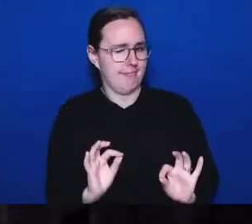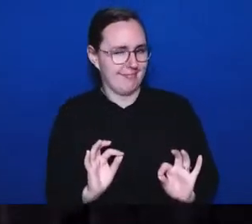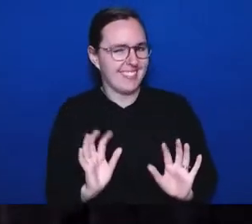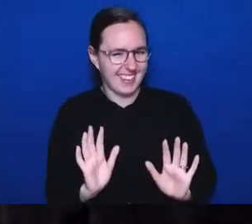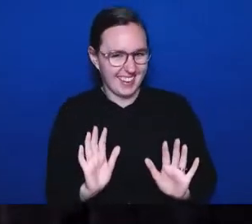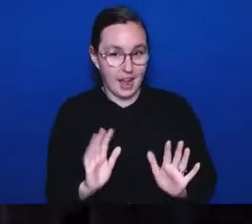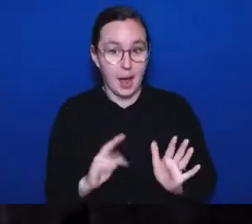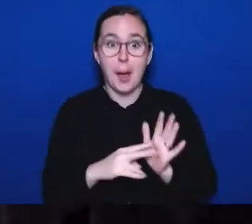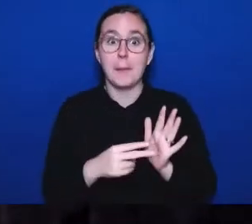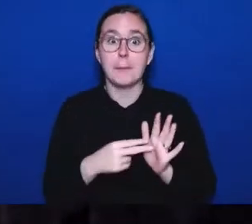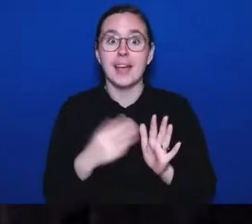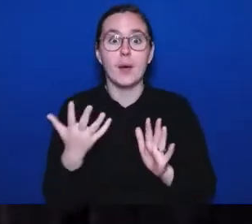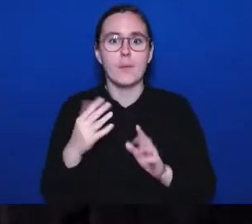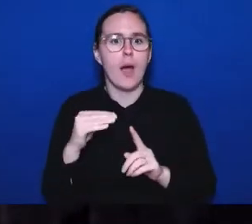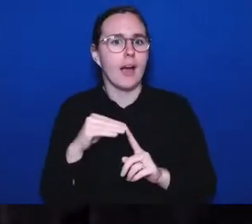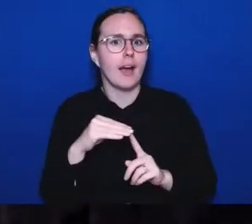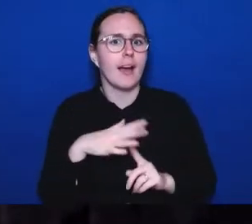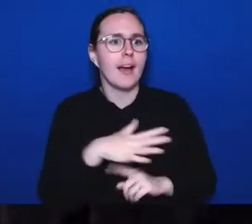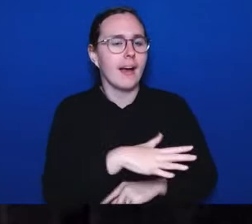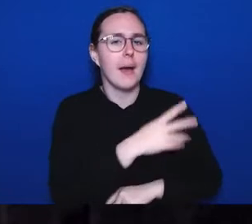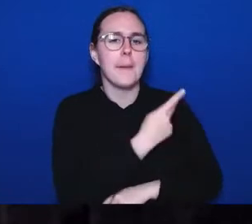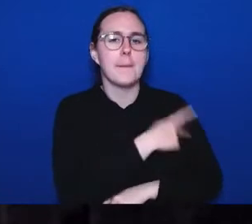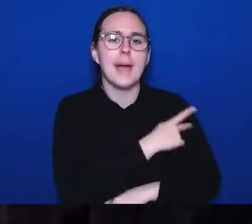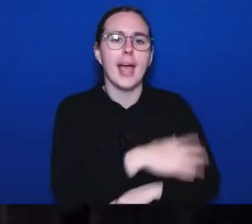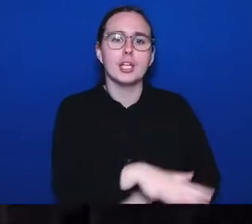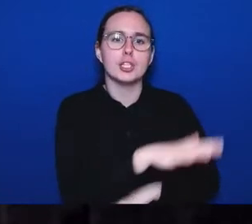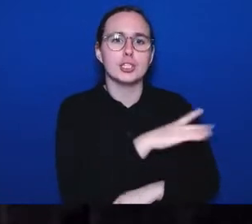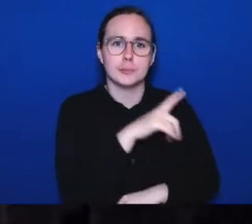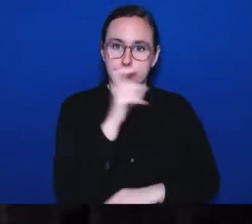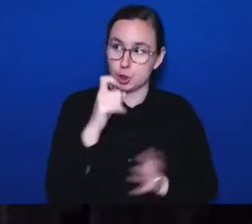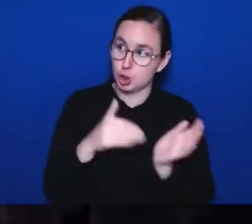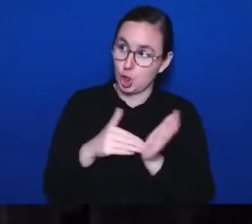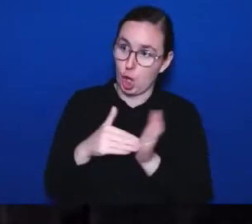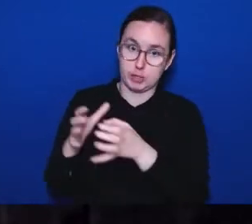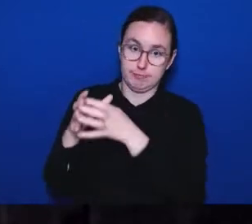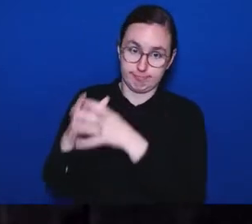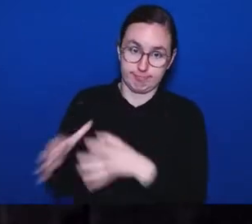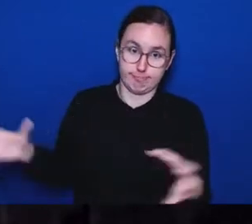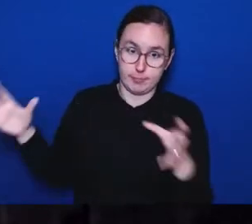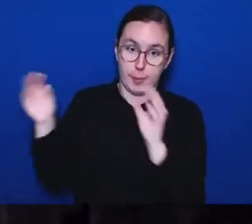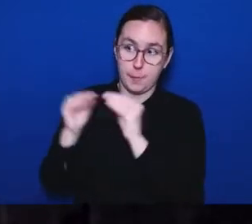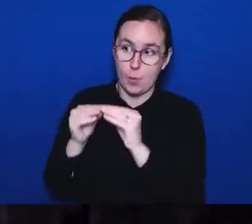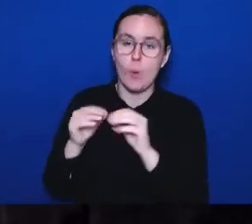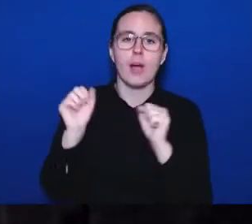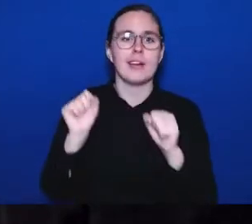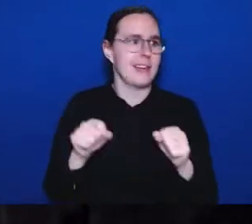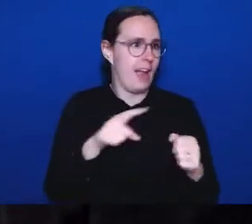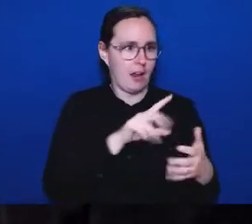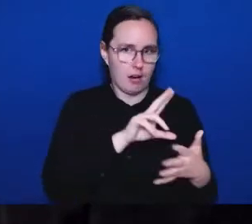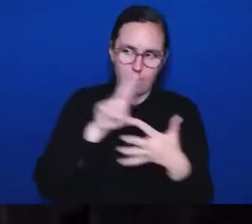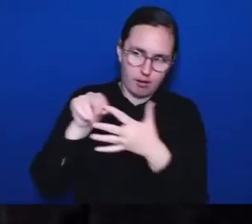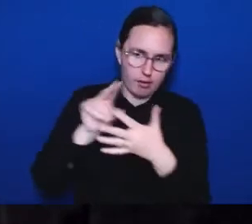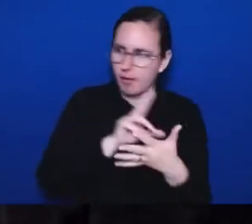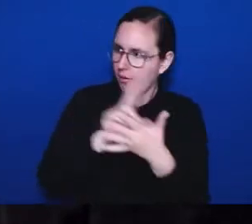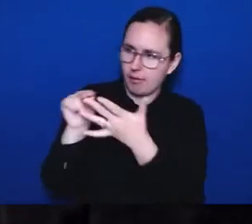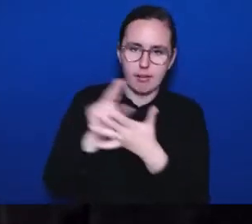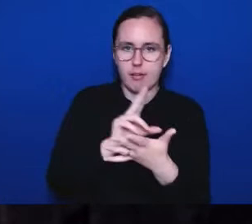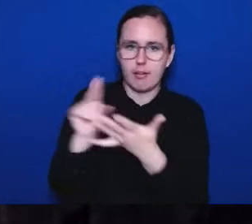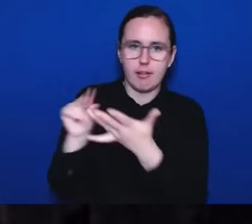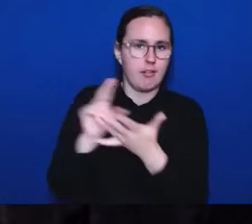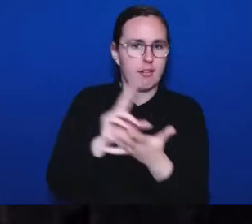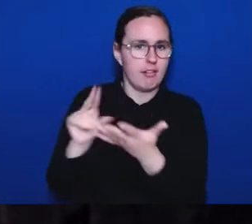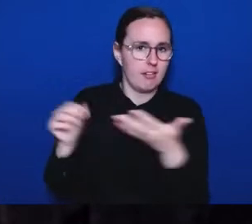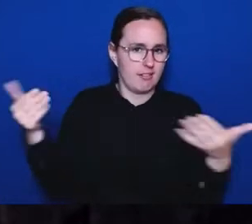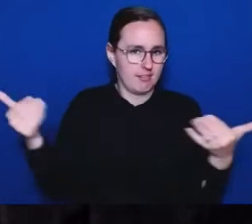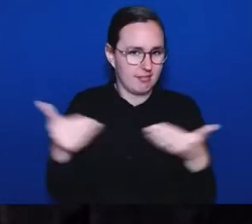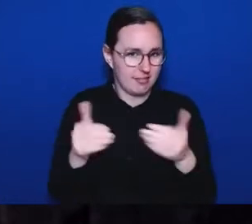And so I expect this will lead to more people and more doctors practicing for longer, existing doctors being